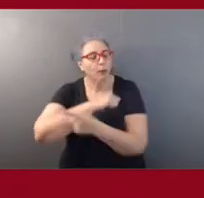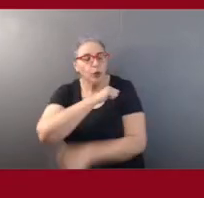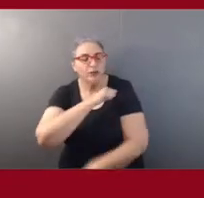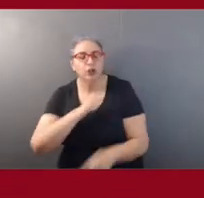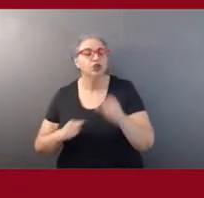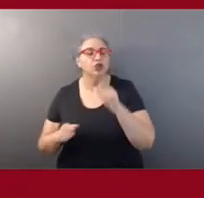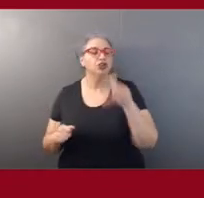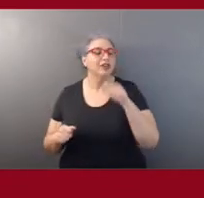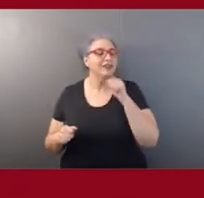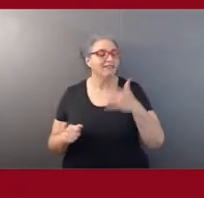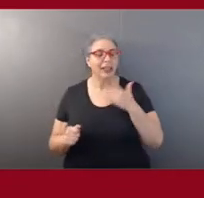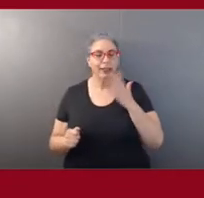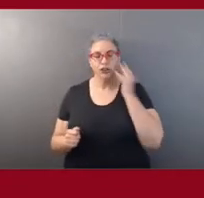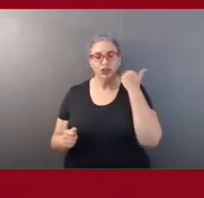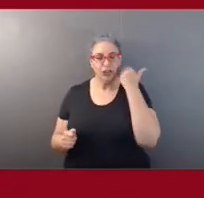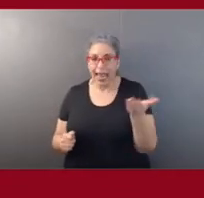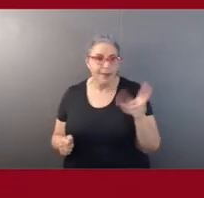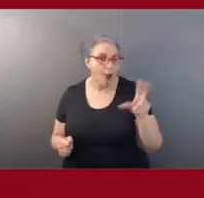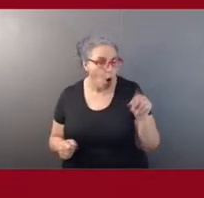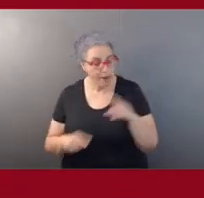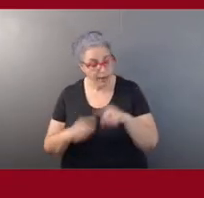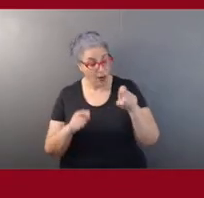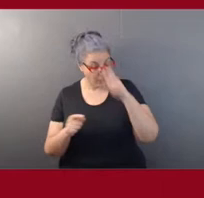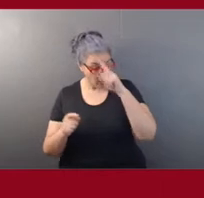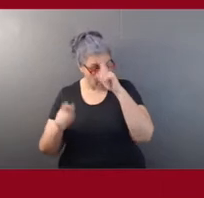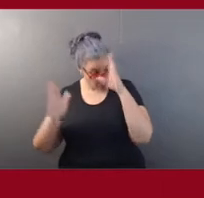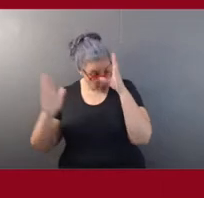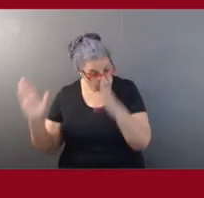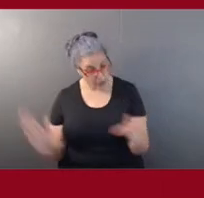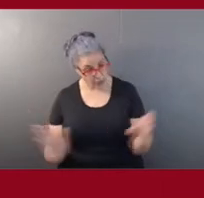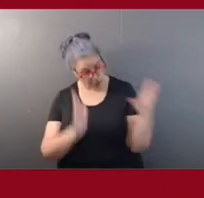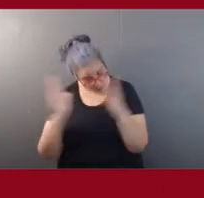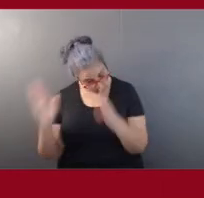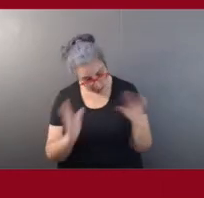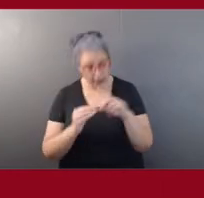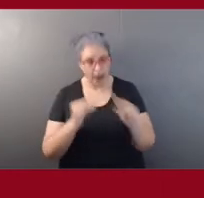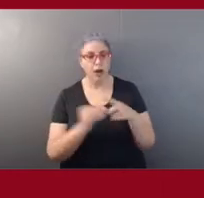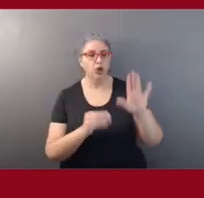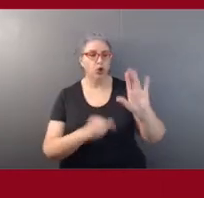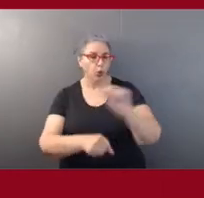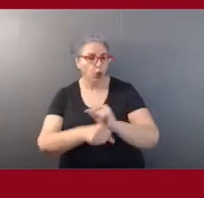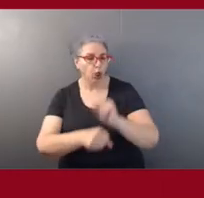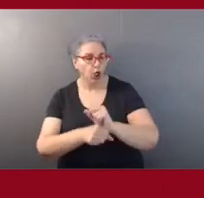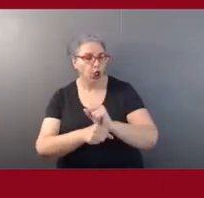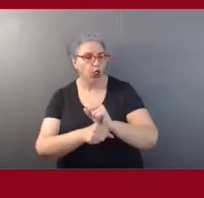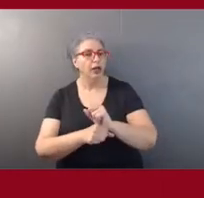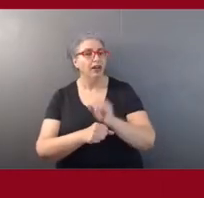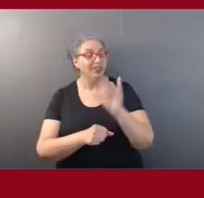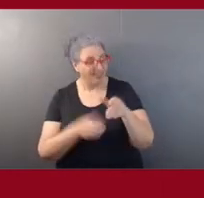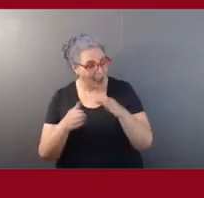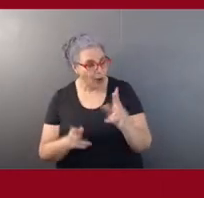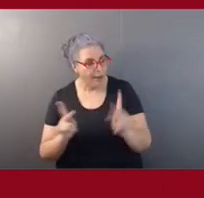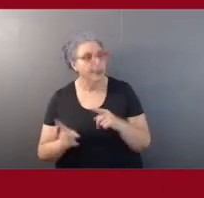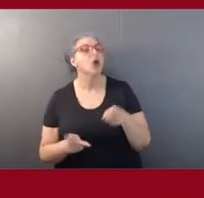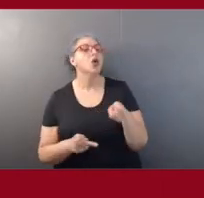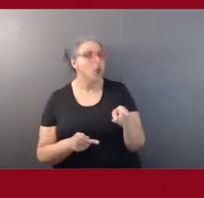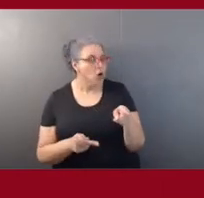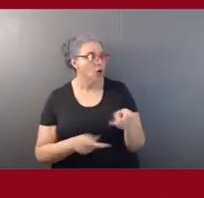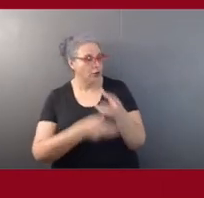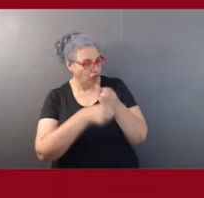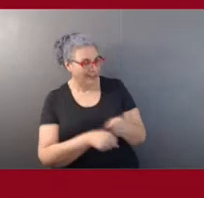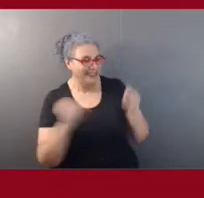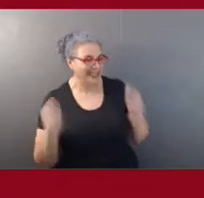feel shame, but you have to be deliberate about the work that you're doing in order for people to trust you to come inside your space.